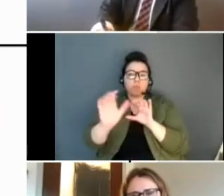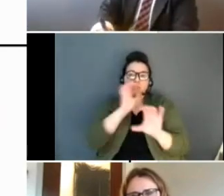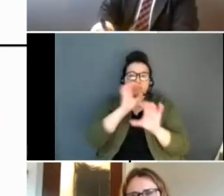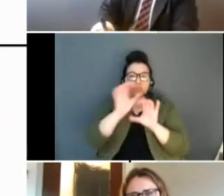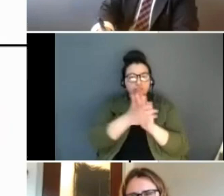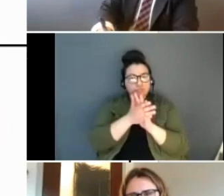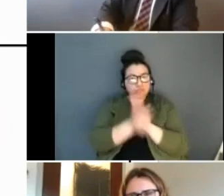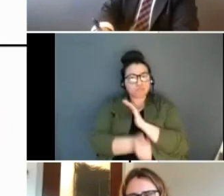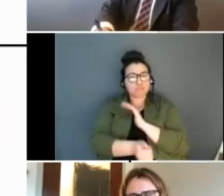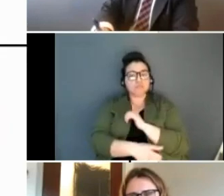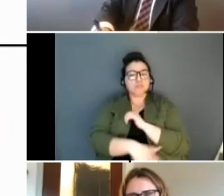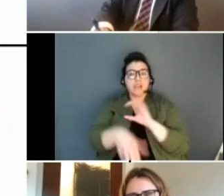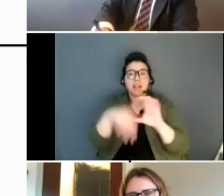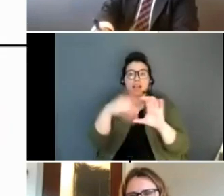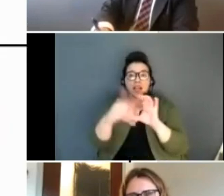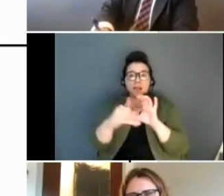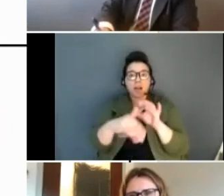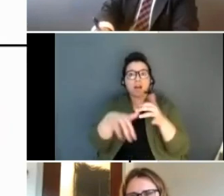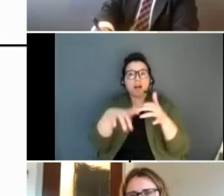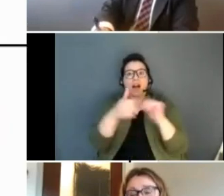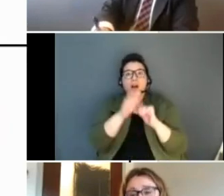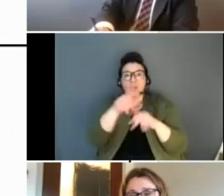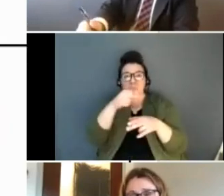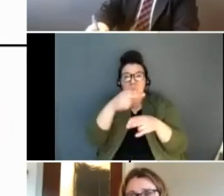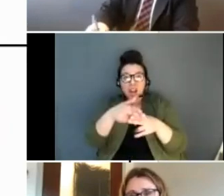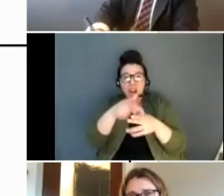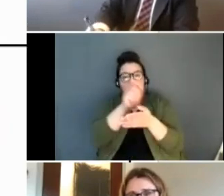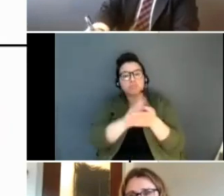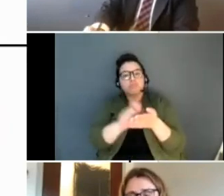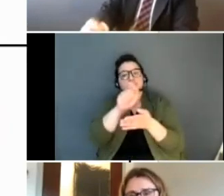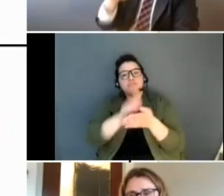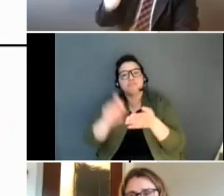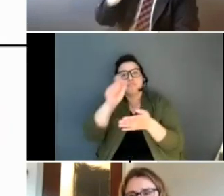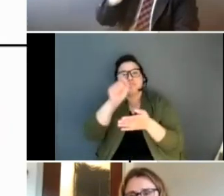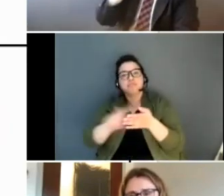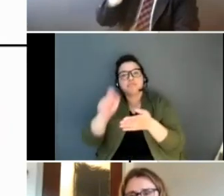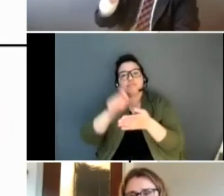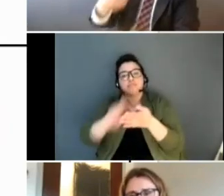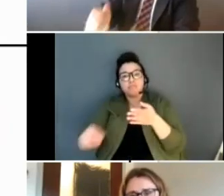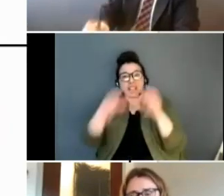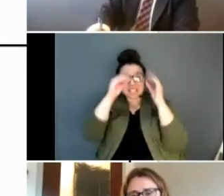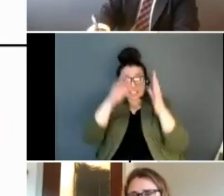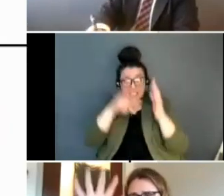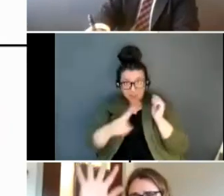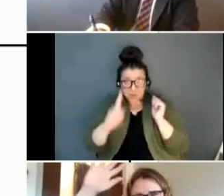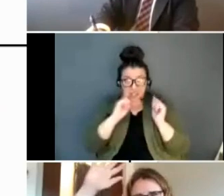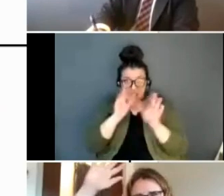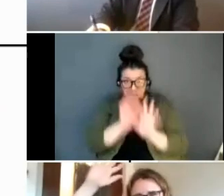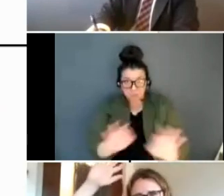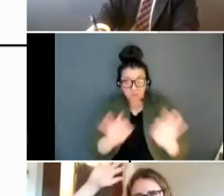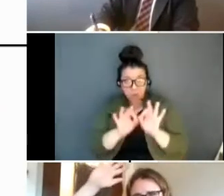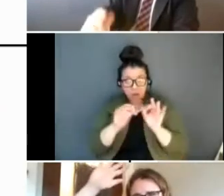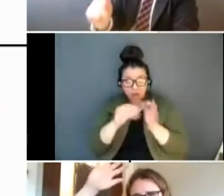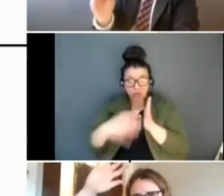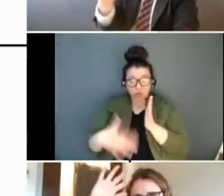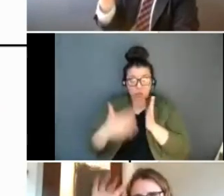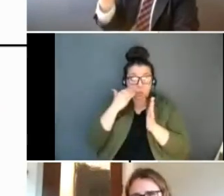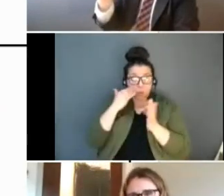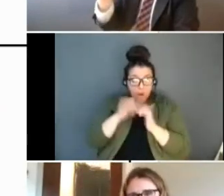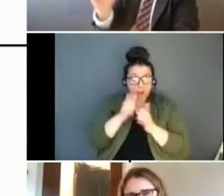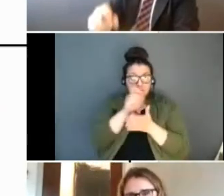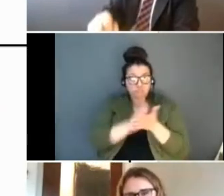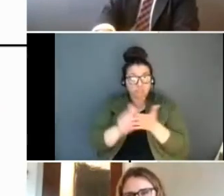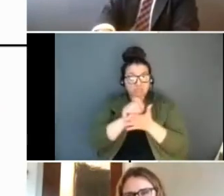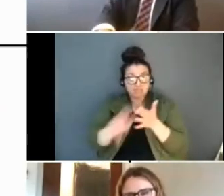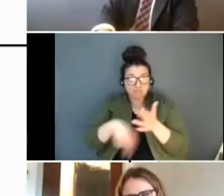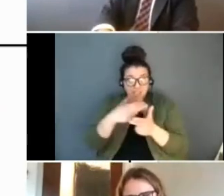in emails, even how to sign your name in cursive. How many teachers believe it's important that students know how to sign their own name